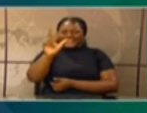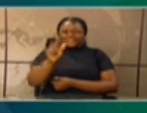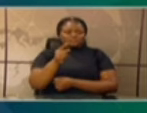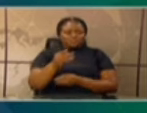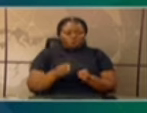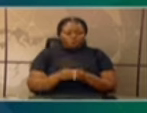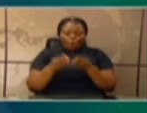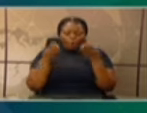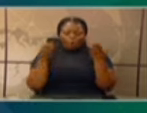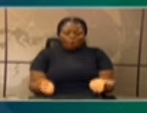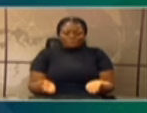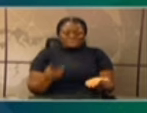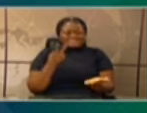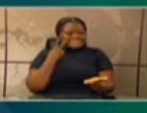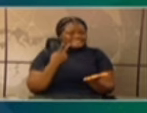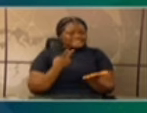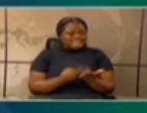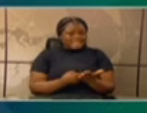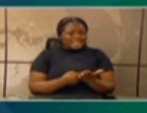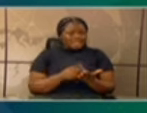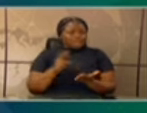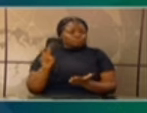1995 to 2023. Would be a yaw by